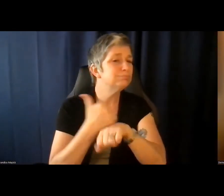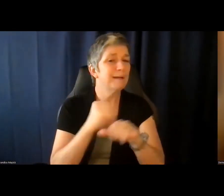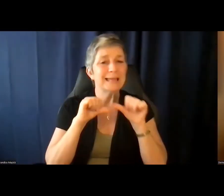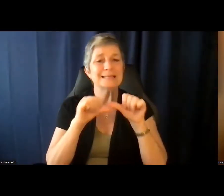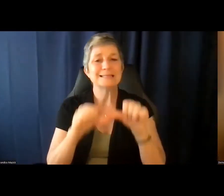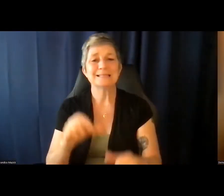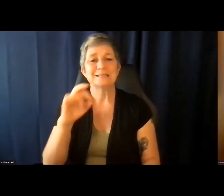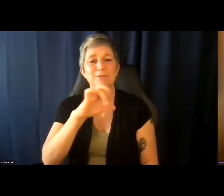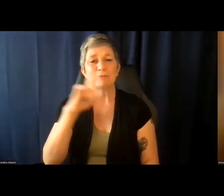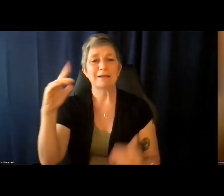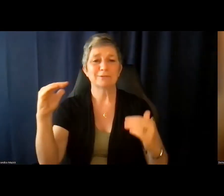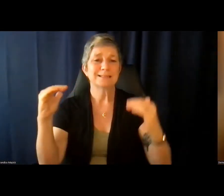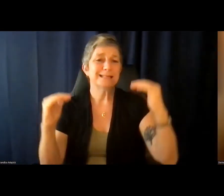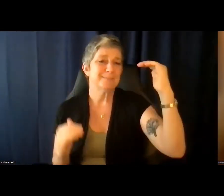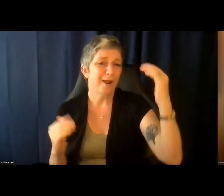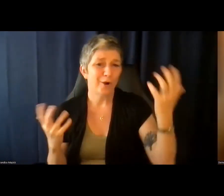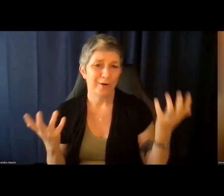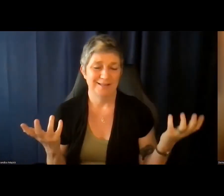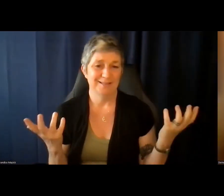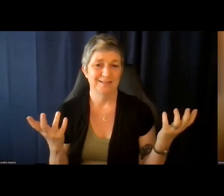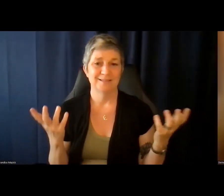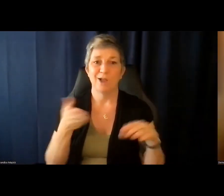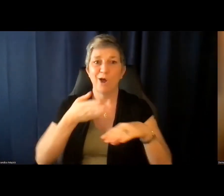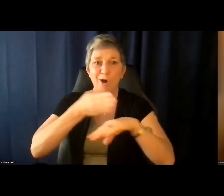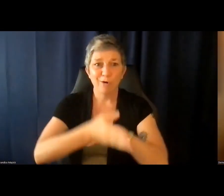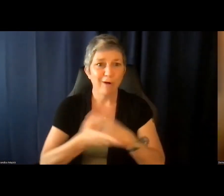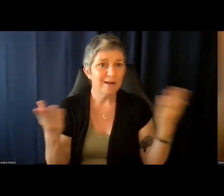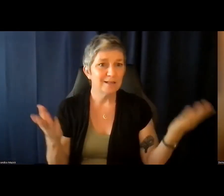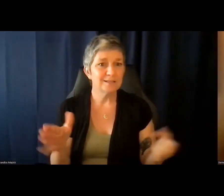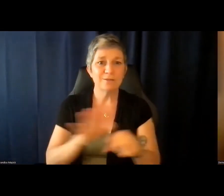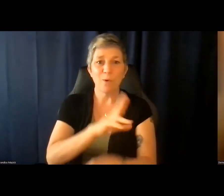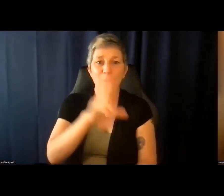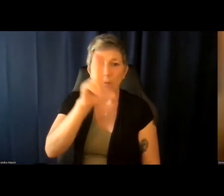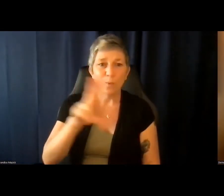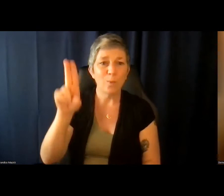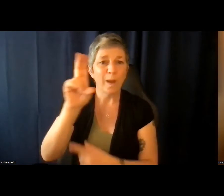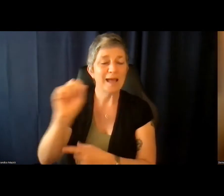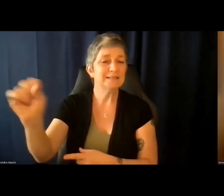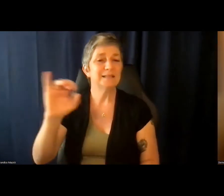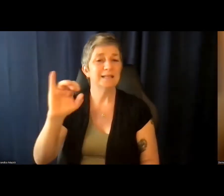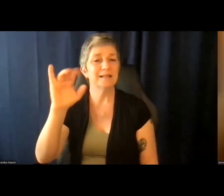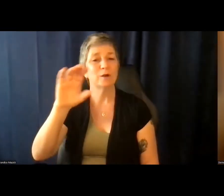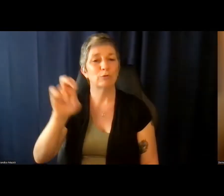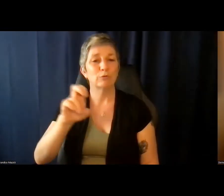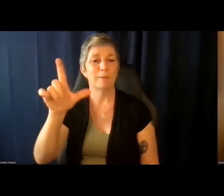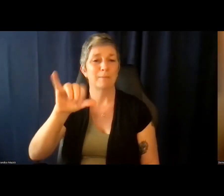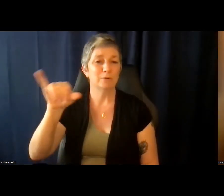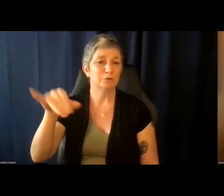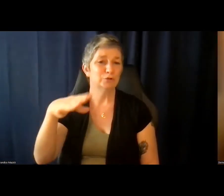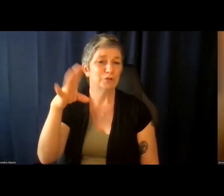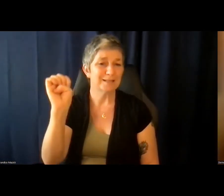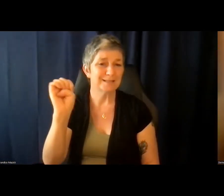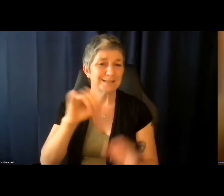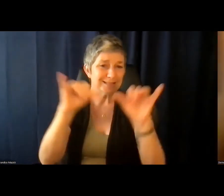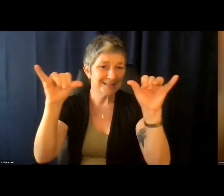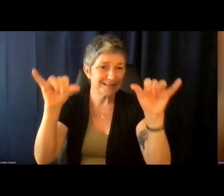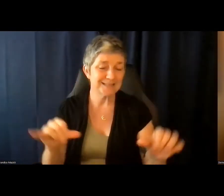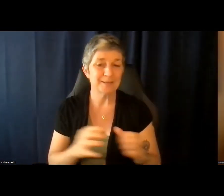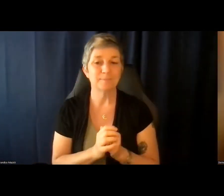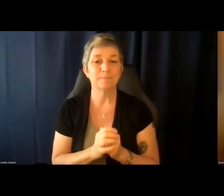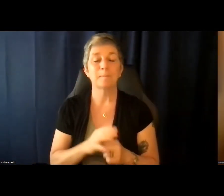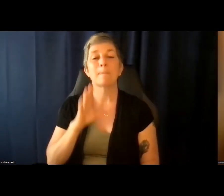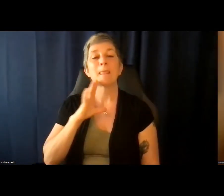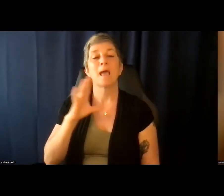disparities, as Kashana mentioned, across the United States' criminal justice system. Now, the Biden-Harris